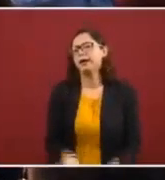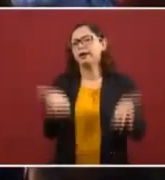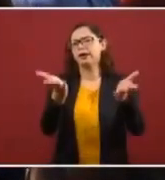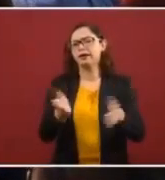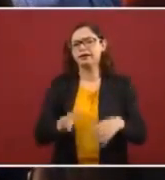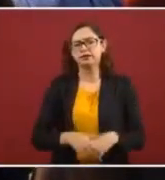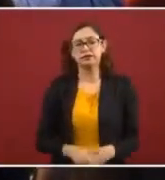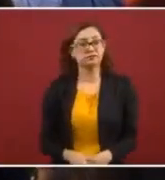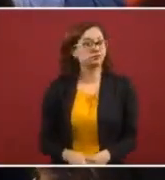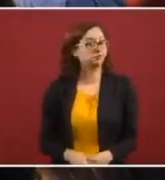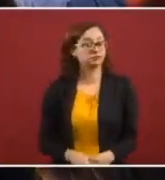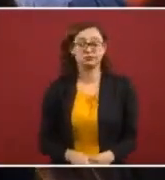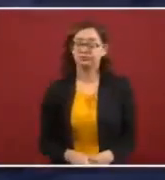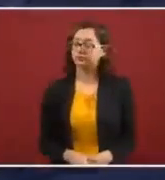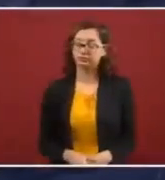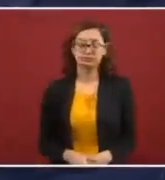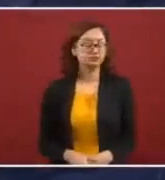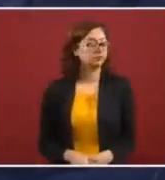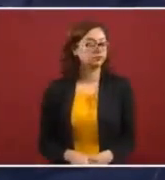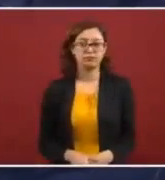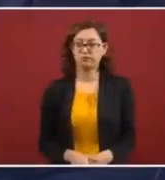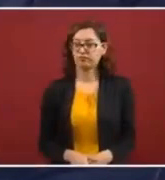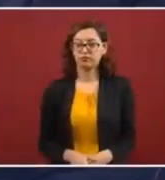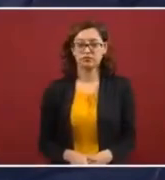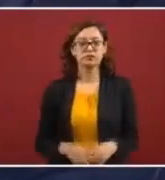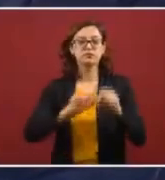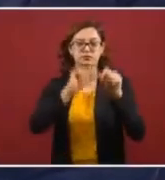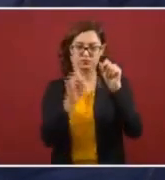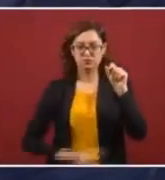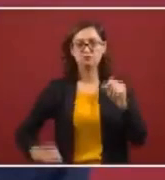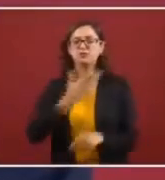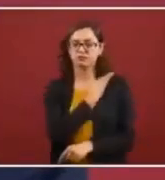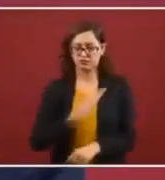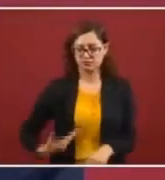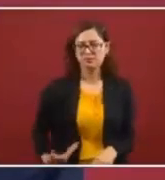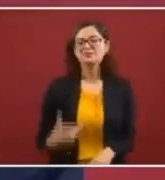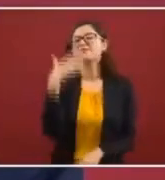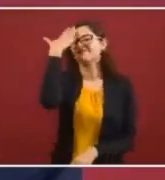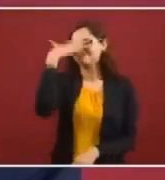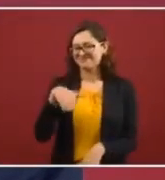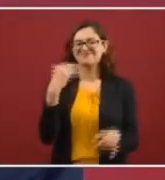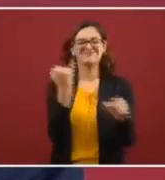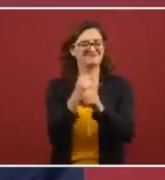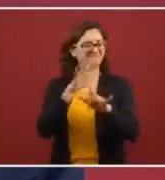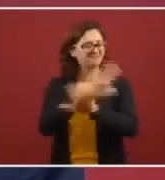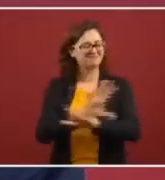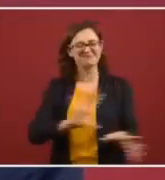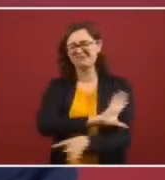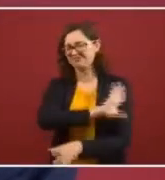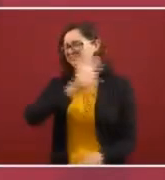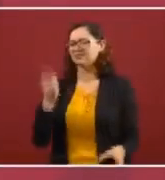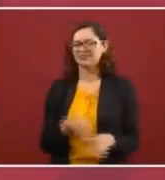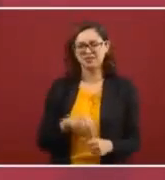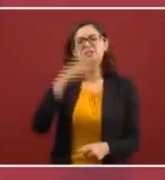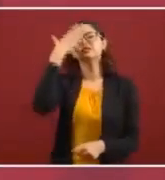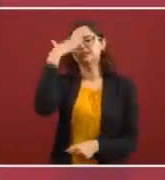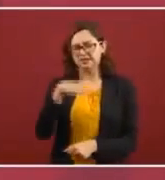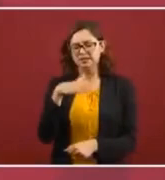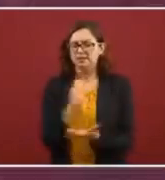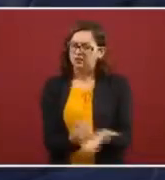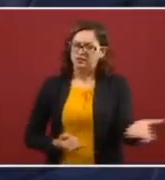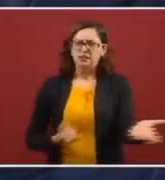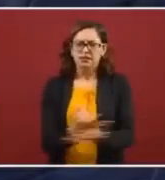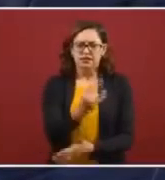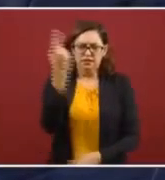I don't delegate things and say you do what you want. The president knows what's happening and he makes